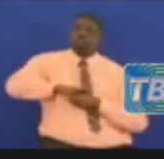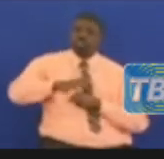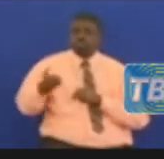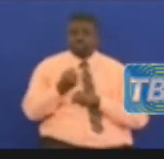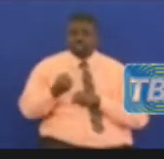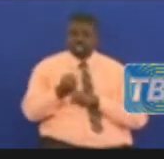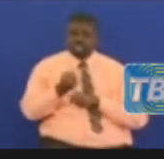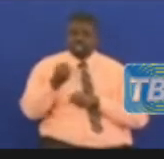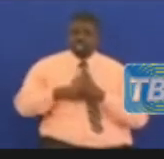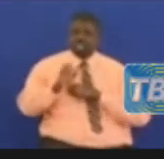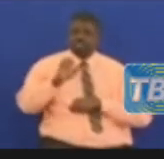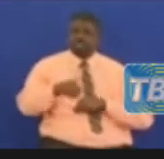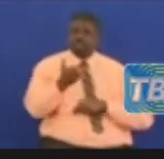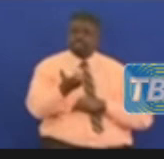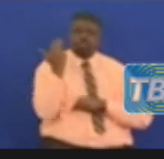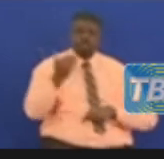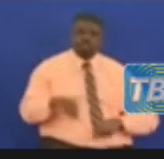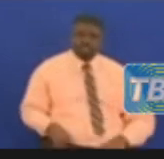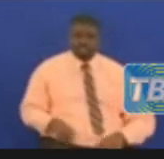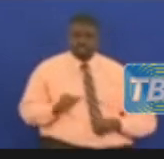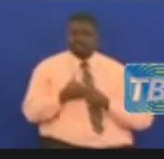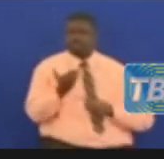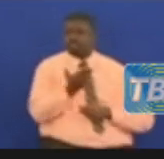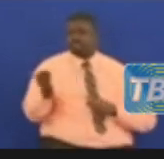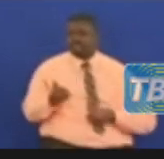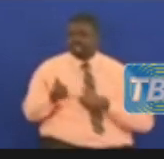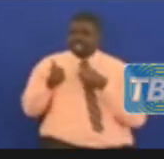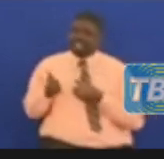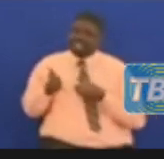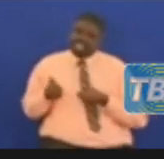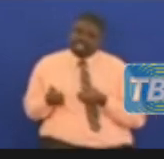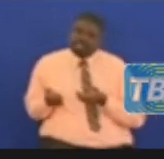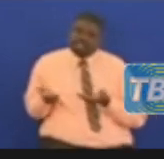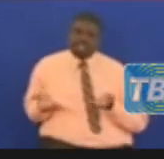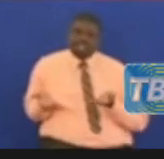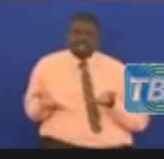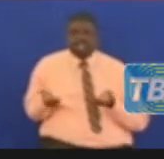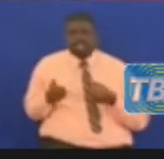done for the last 5 years. And all other things, it depends